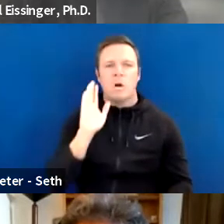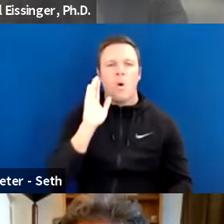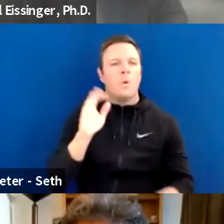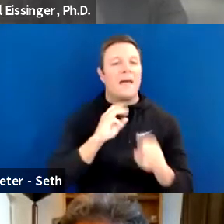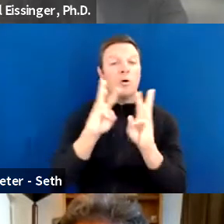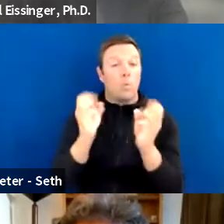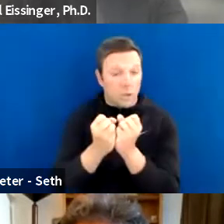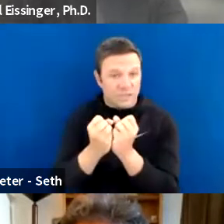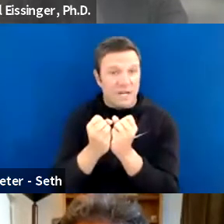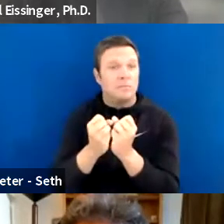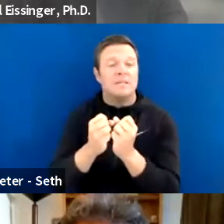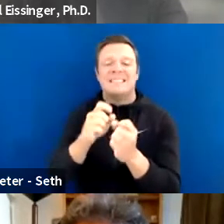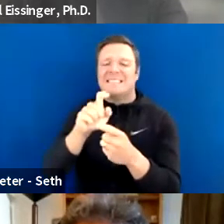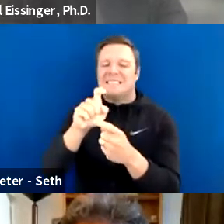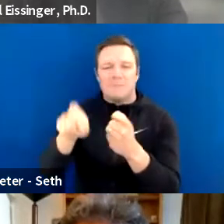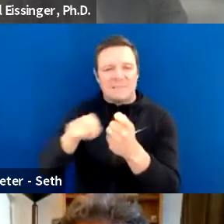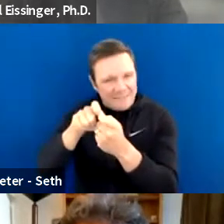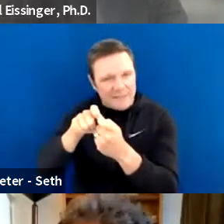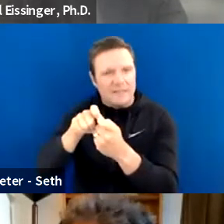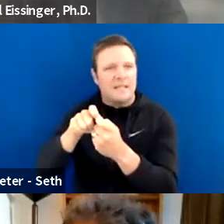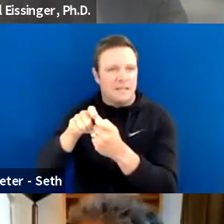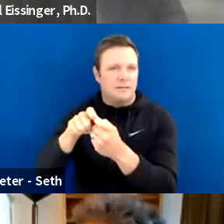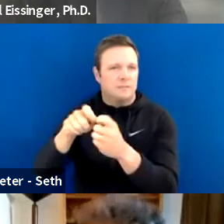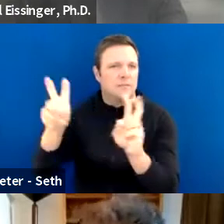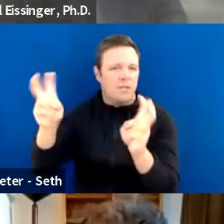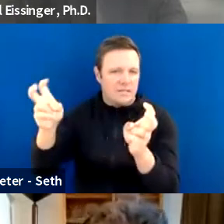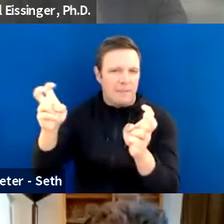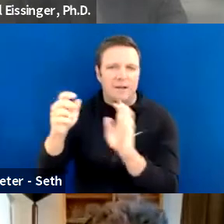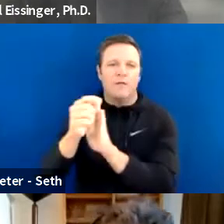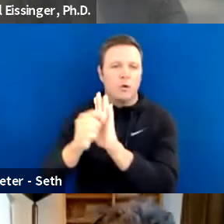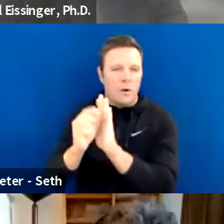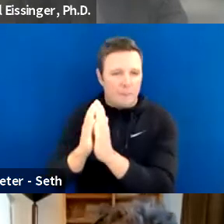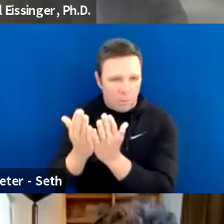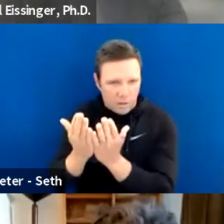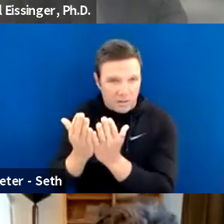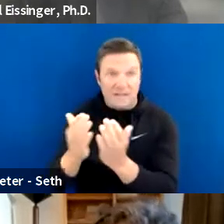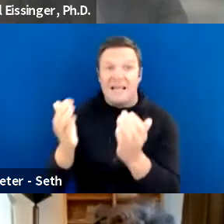book. And when it comes to census, one of